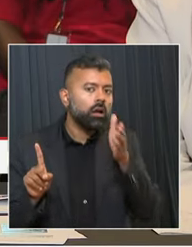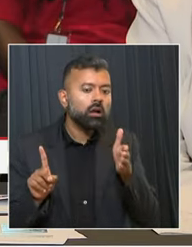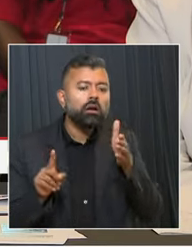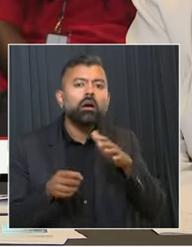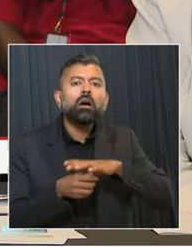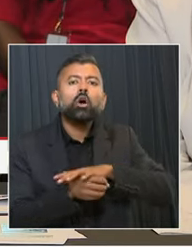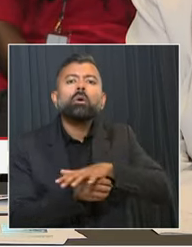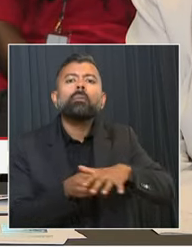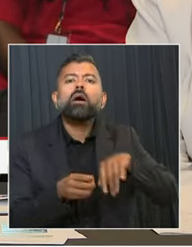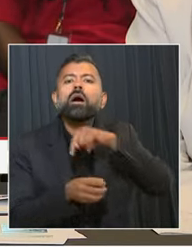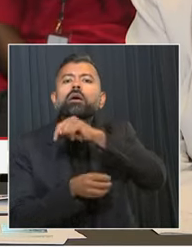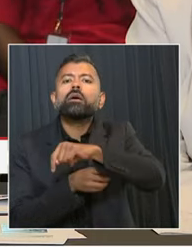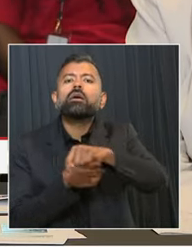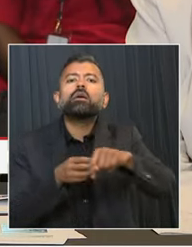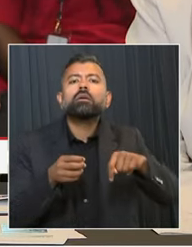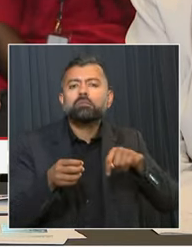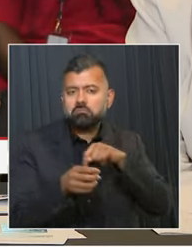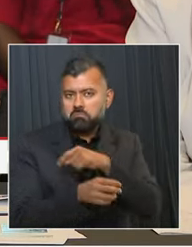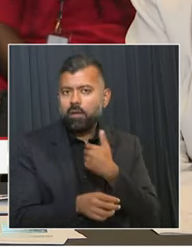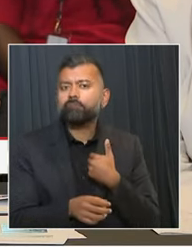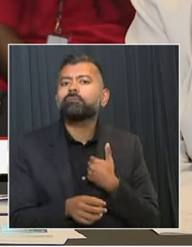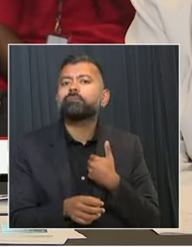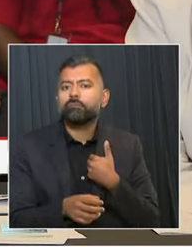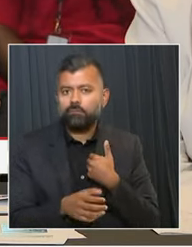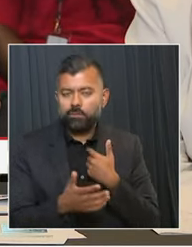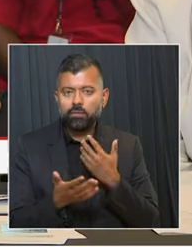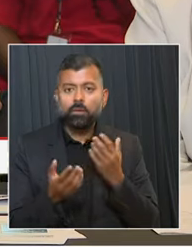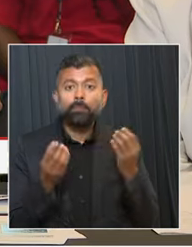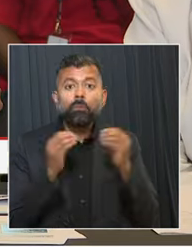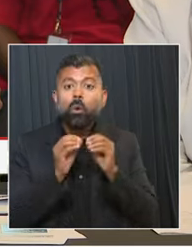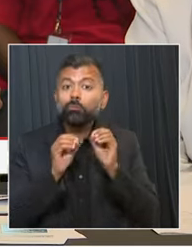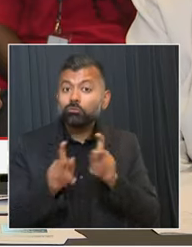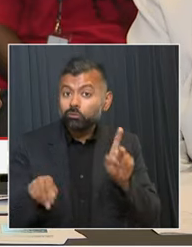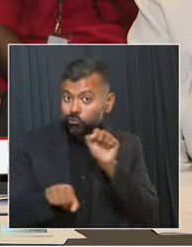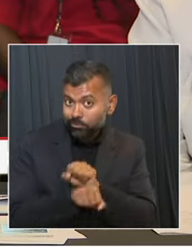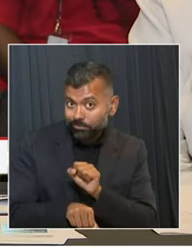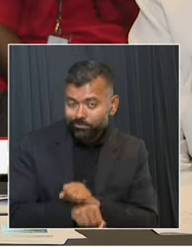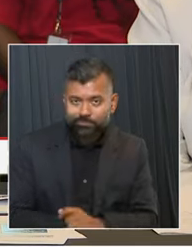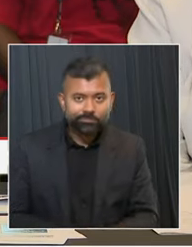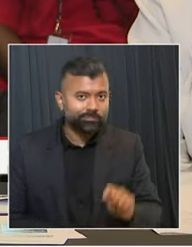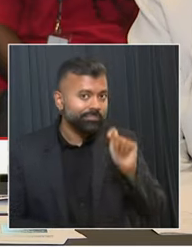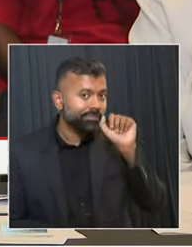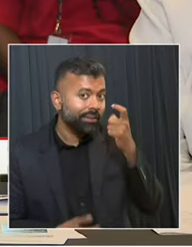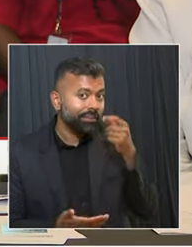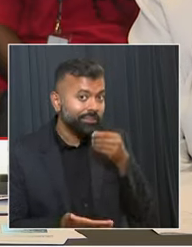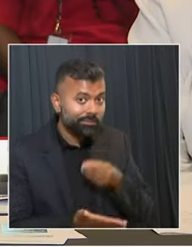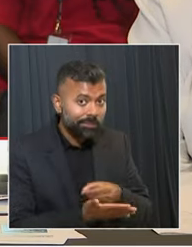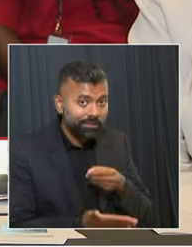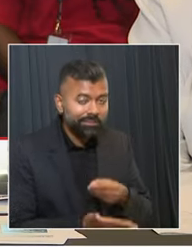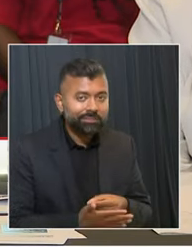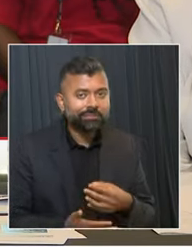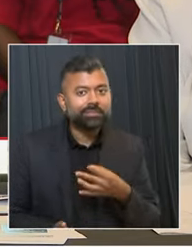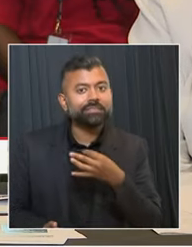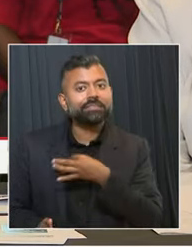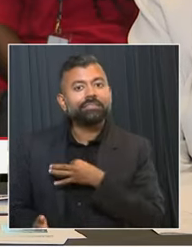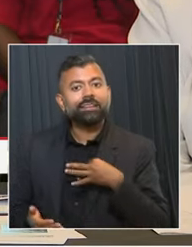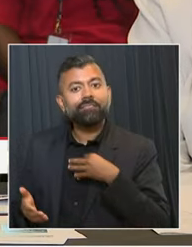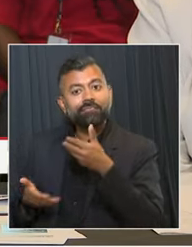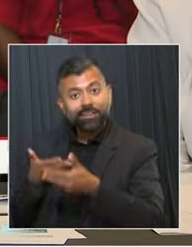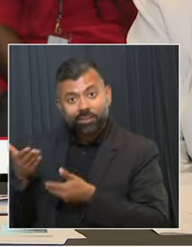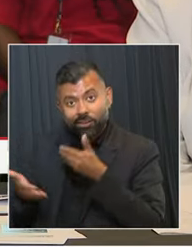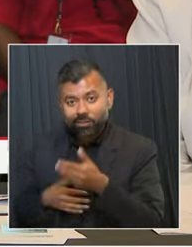$17,000 of total jobs, $2 billion in taxes, up to 5,000 to 6,000 of new homes,